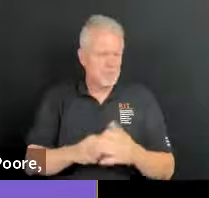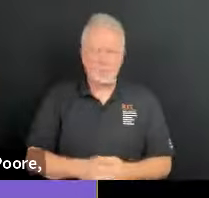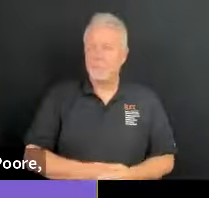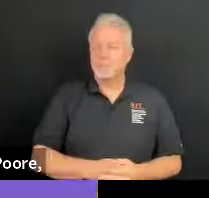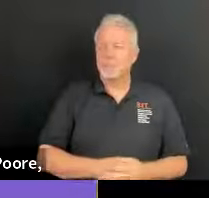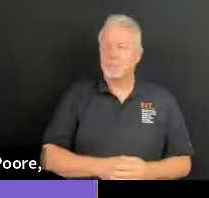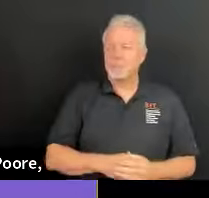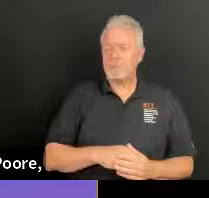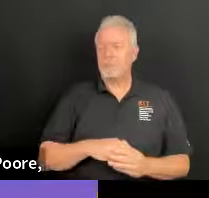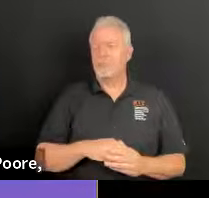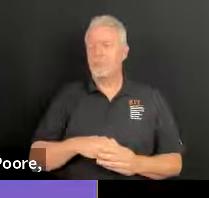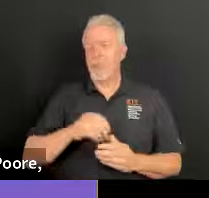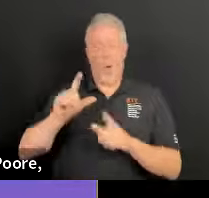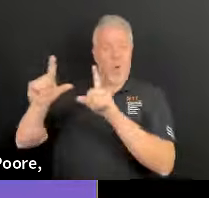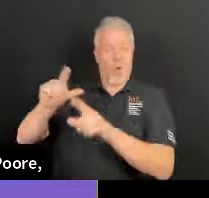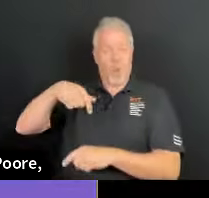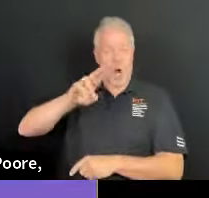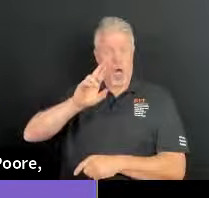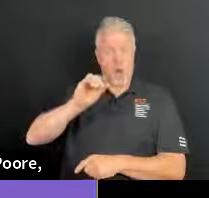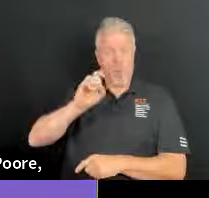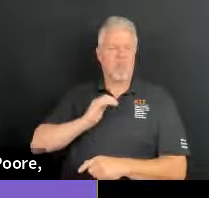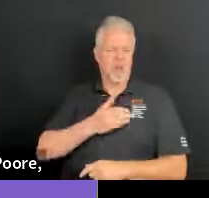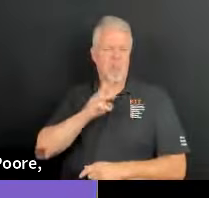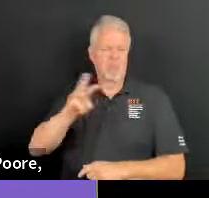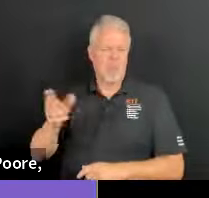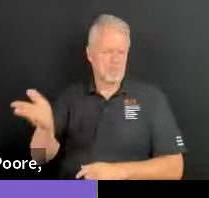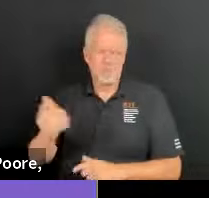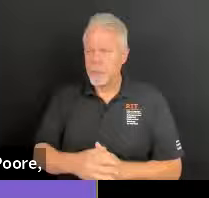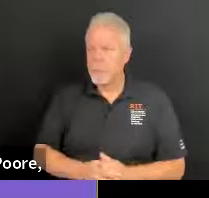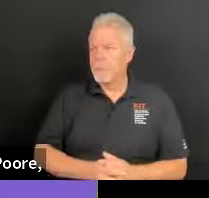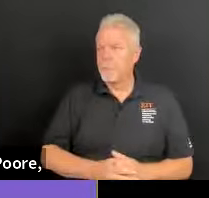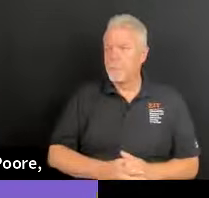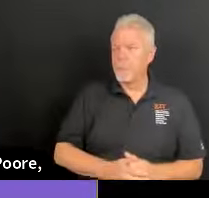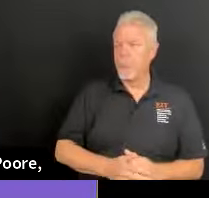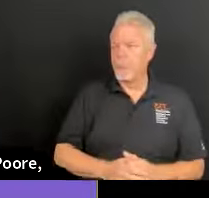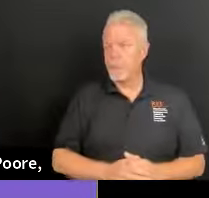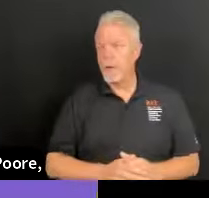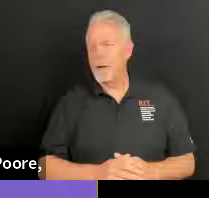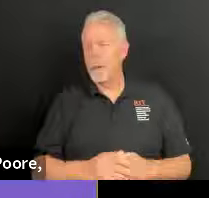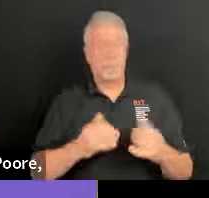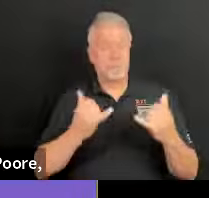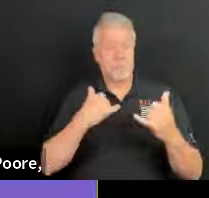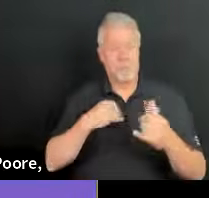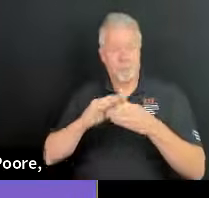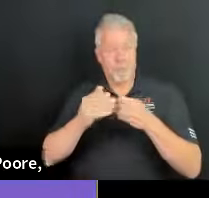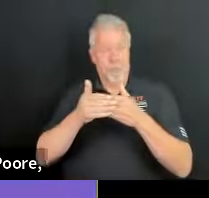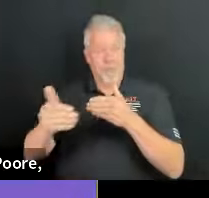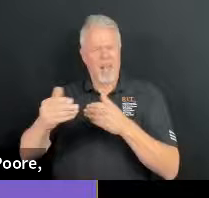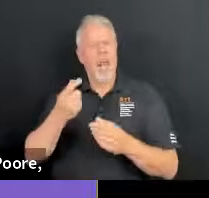up, different videos that are in sign language for people to view. The QR code brings you to our website.